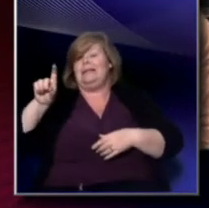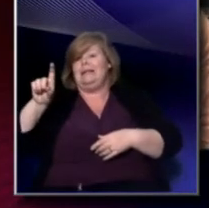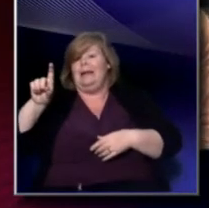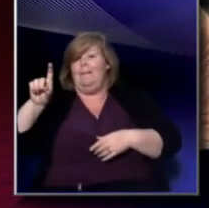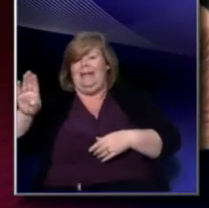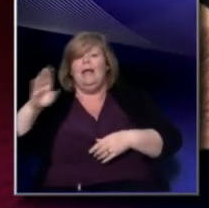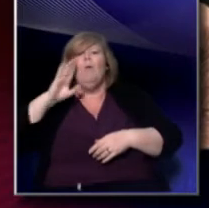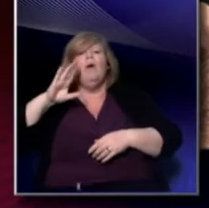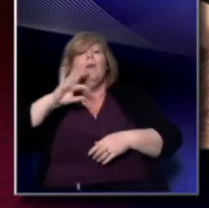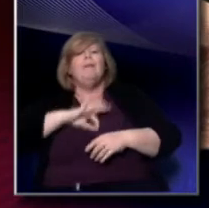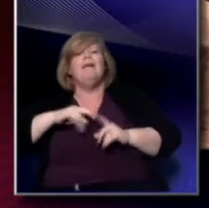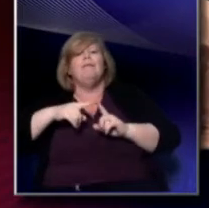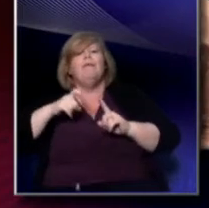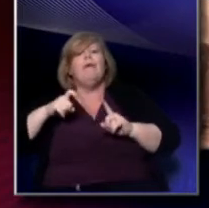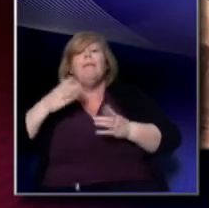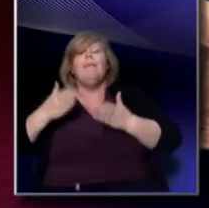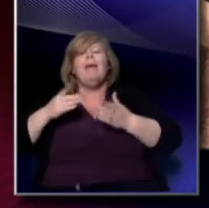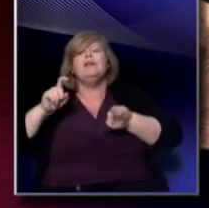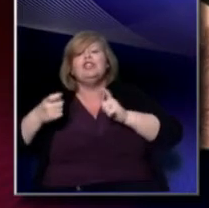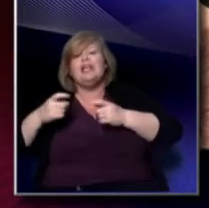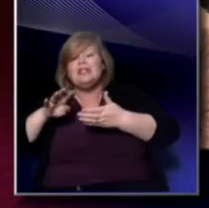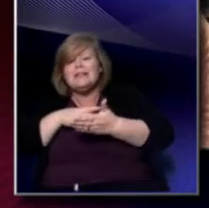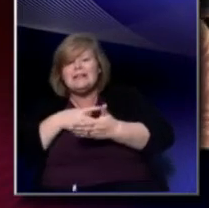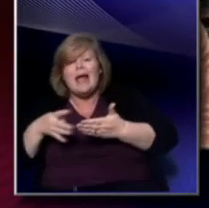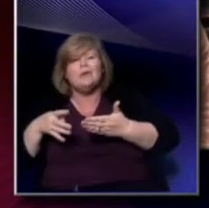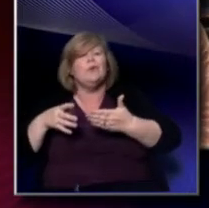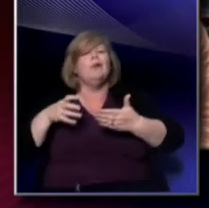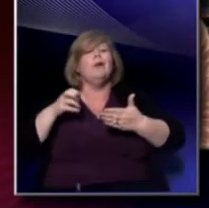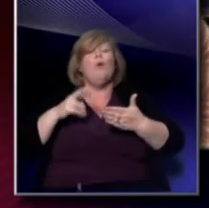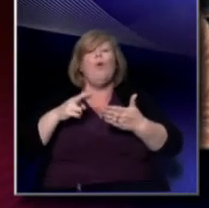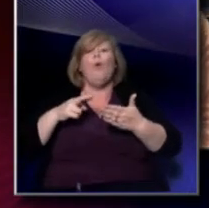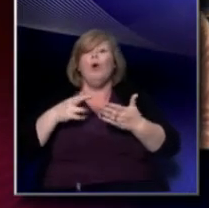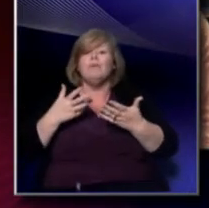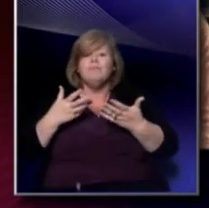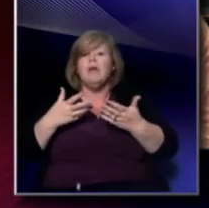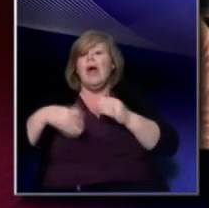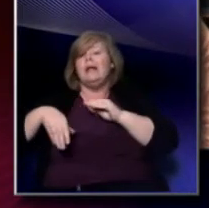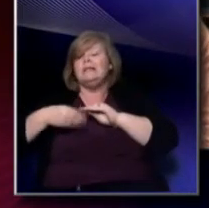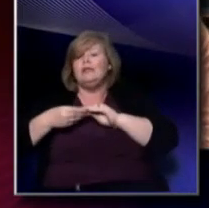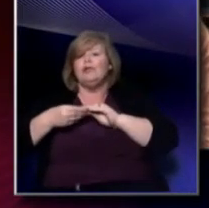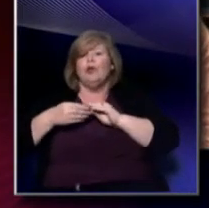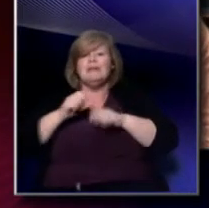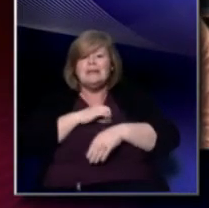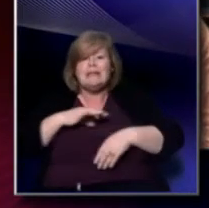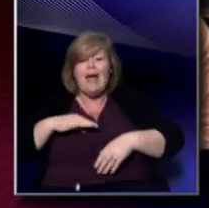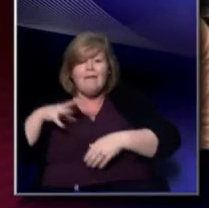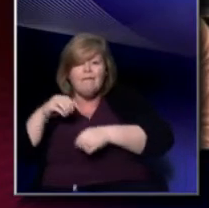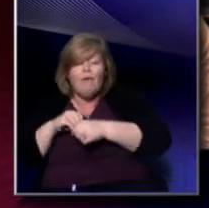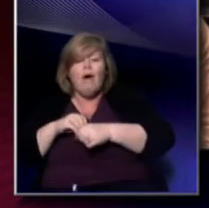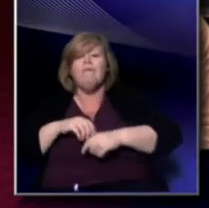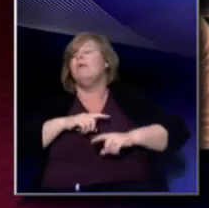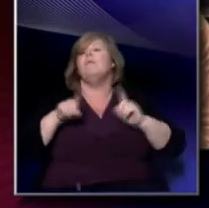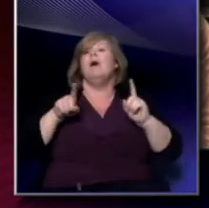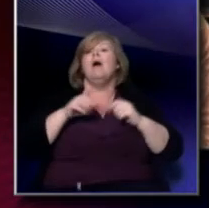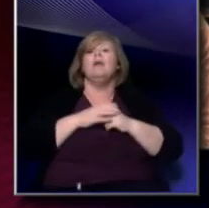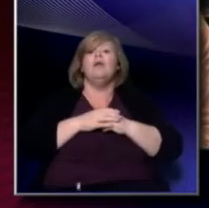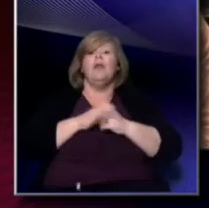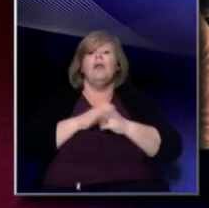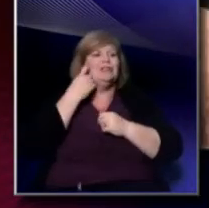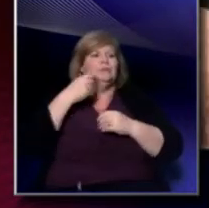scheduling and so on. So the only additional costs that we're going to have to come up with, and like I said, we have it in those other two grants, will be the curriculum